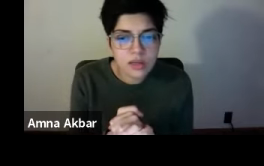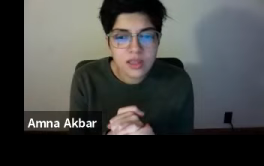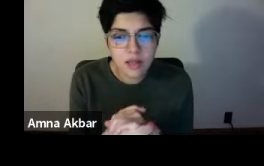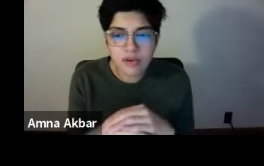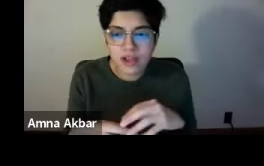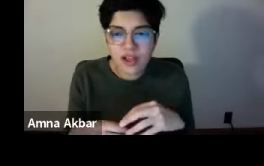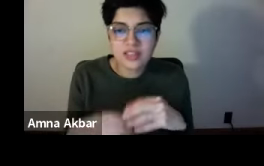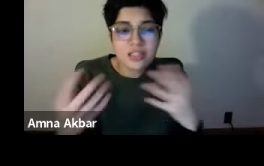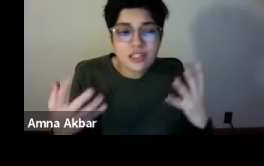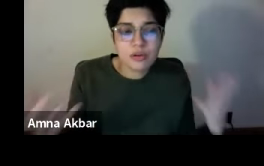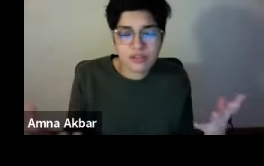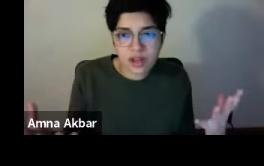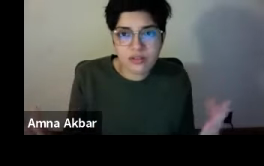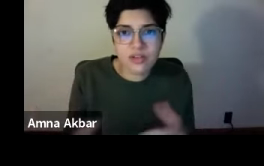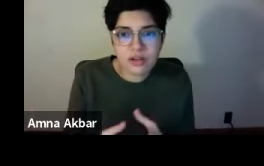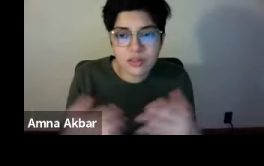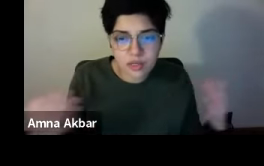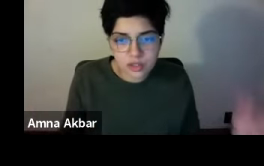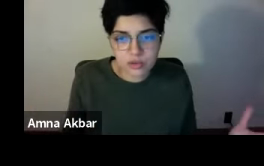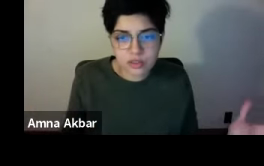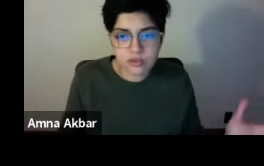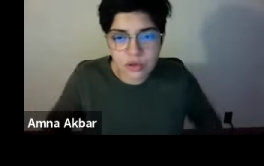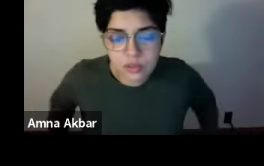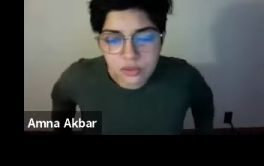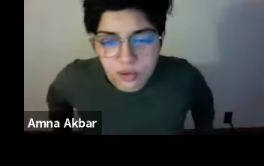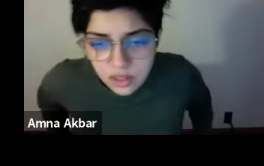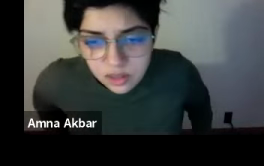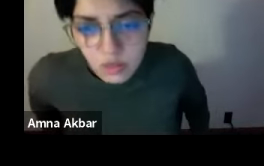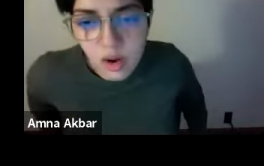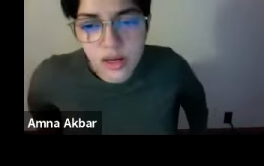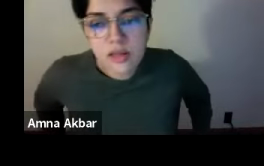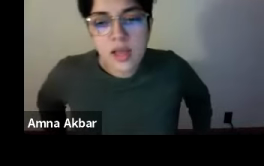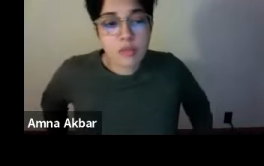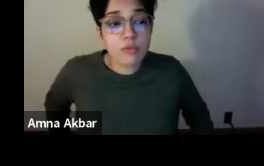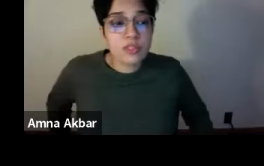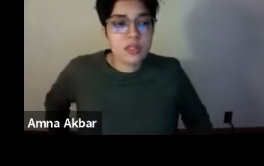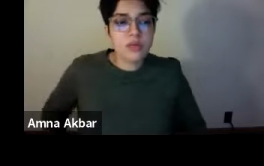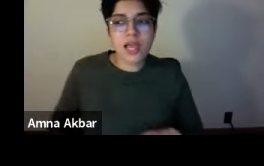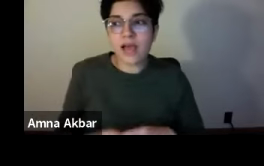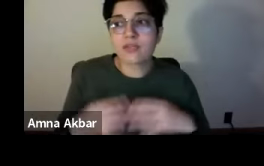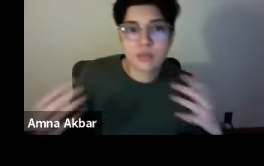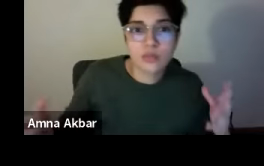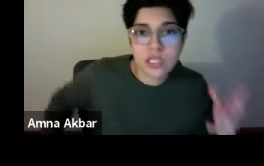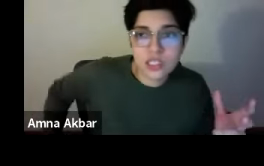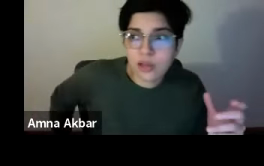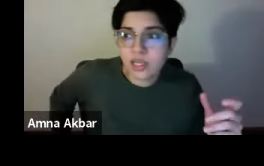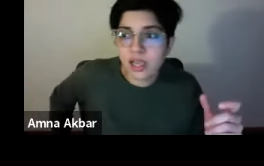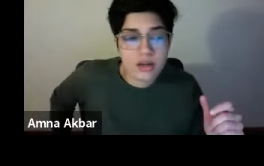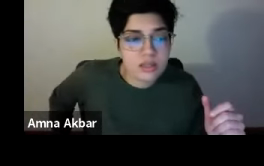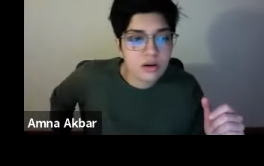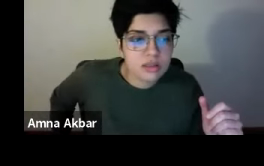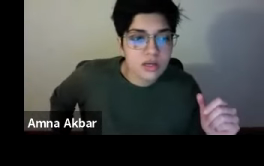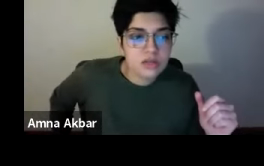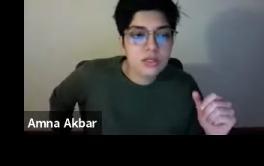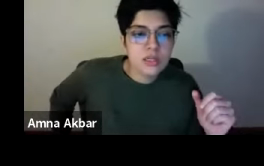power that tends to provide very limited choice. Of course, with folks on the squad, and more recently, we have some really inspiring